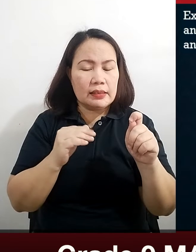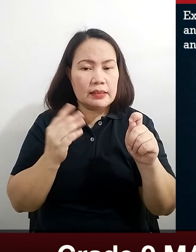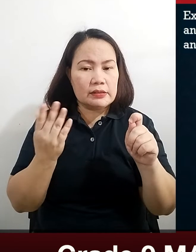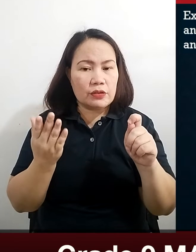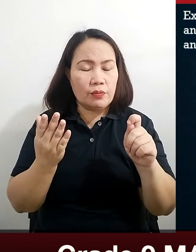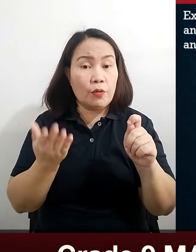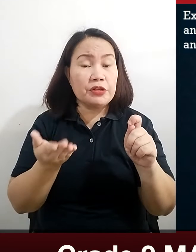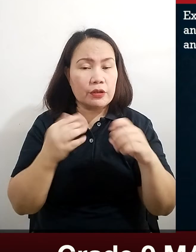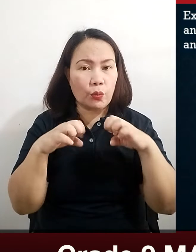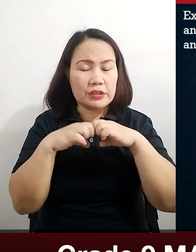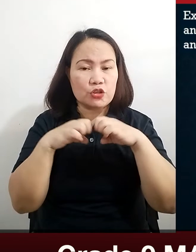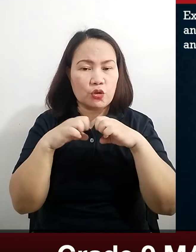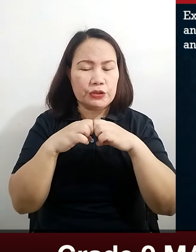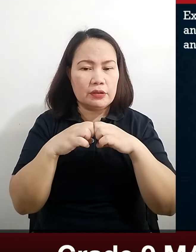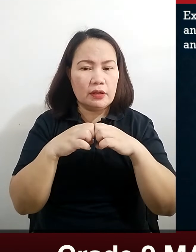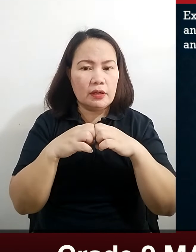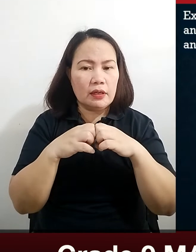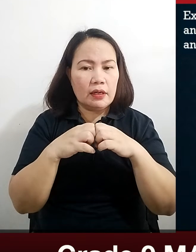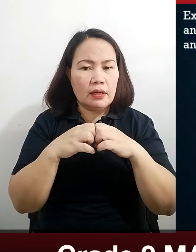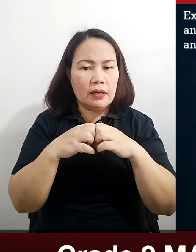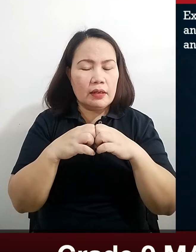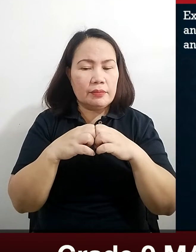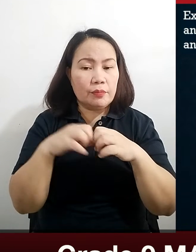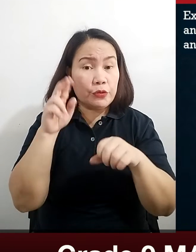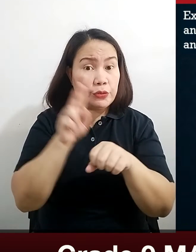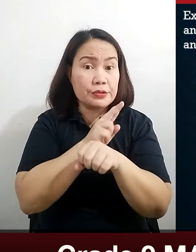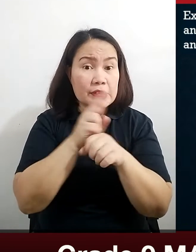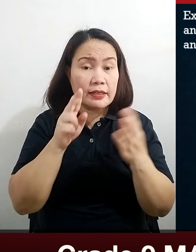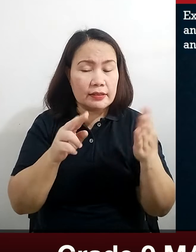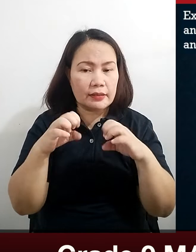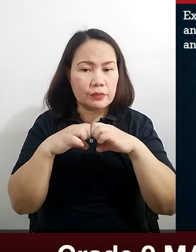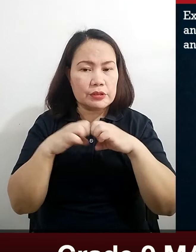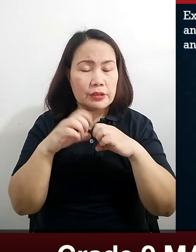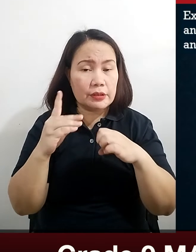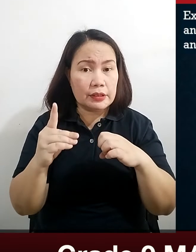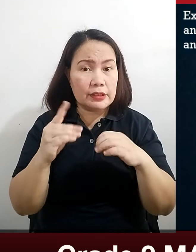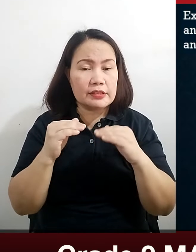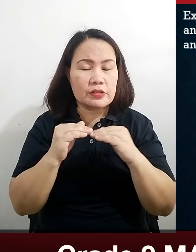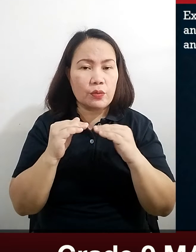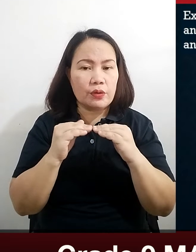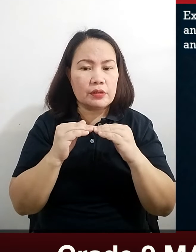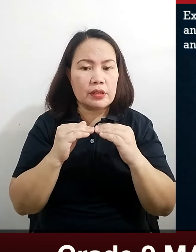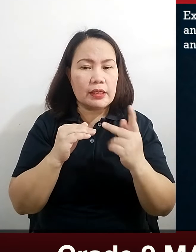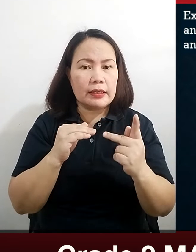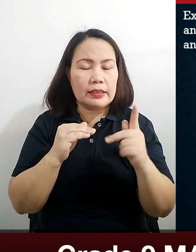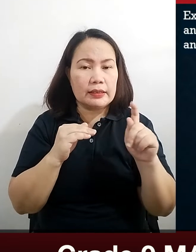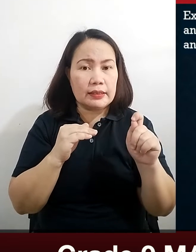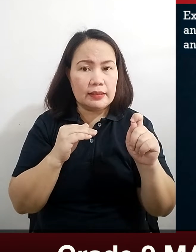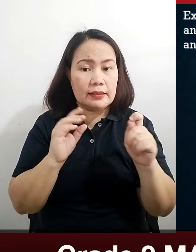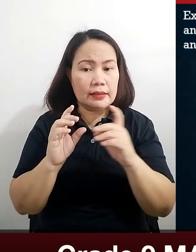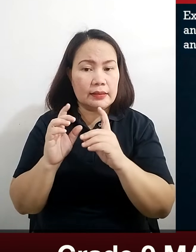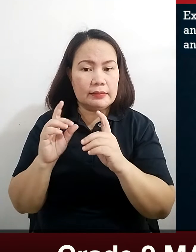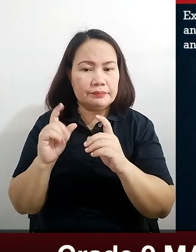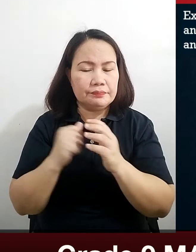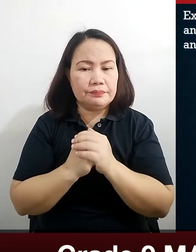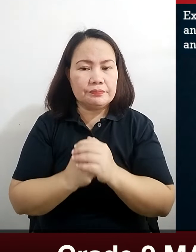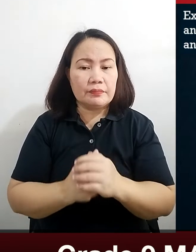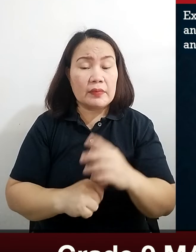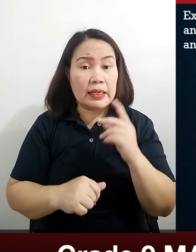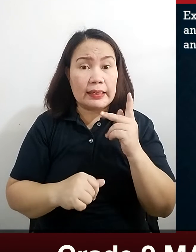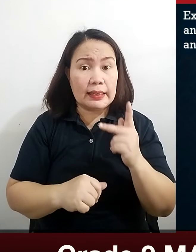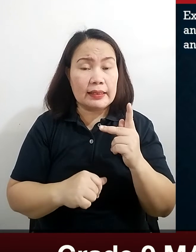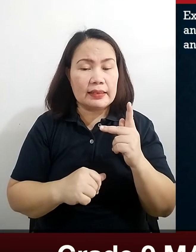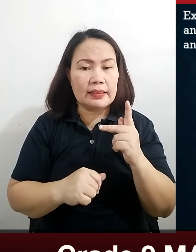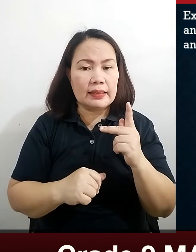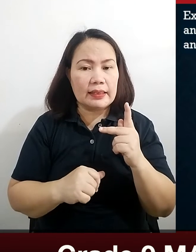Ito yung magiging equation natin. Yan ang magiging equation natin. D is equal to kt. Okay?